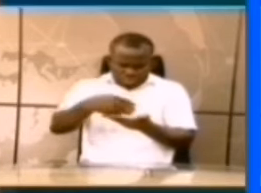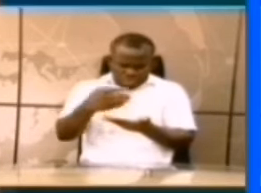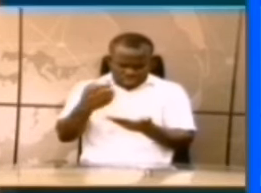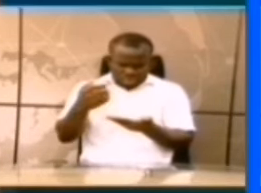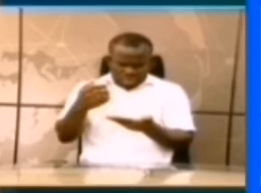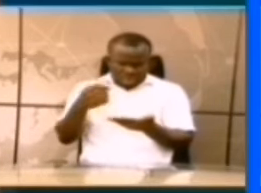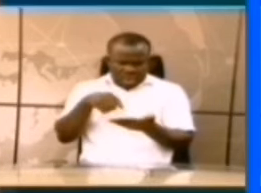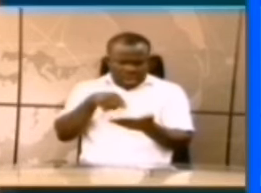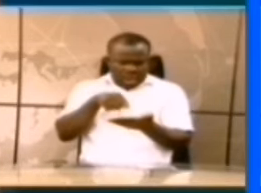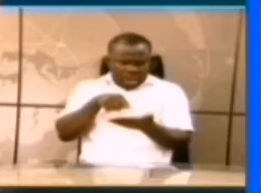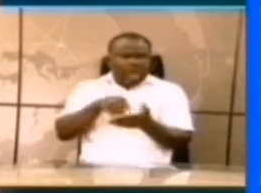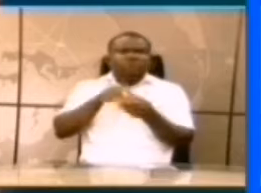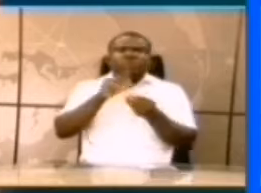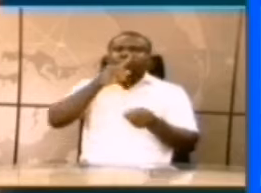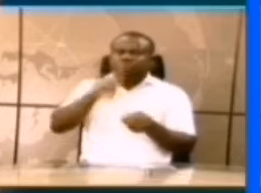more?